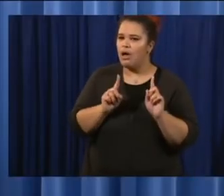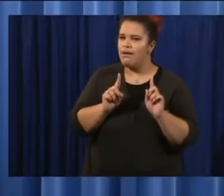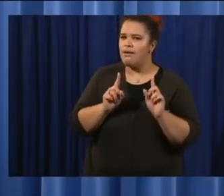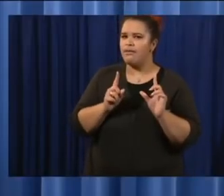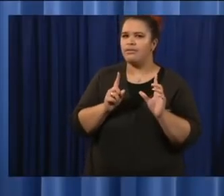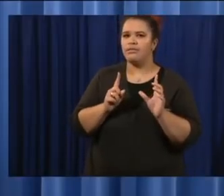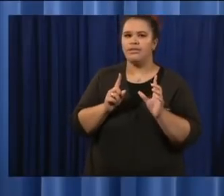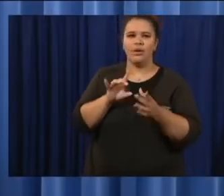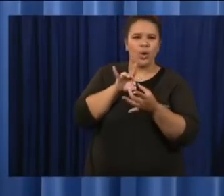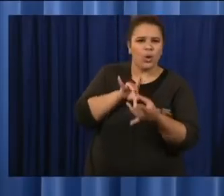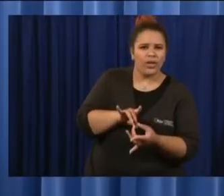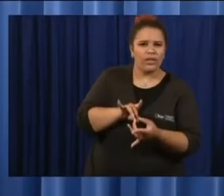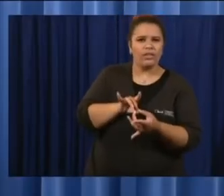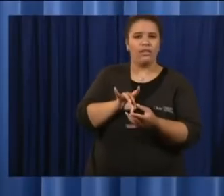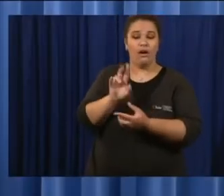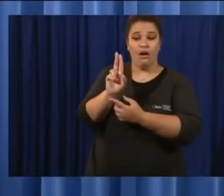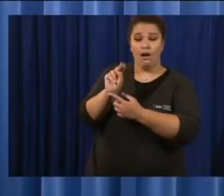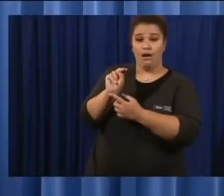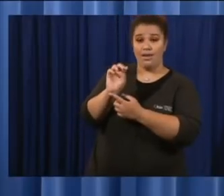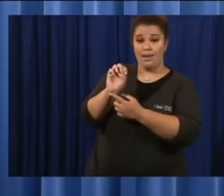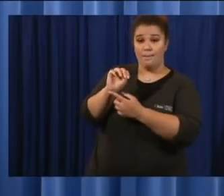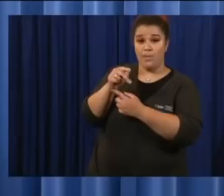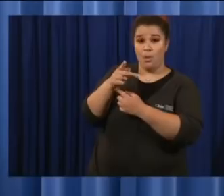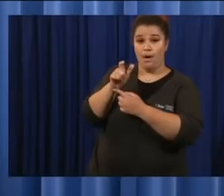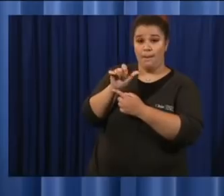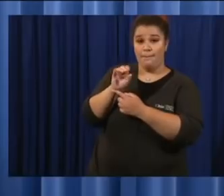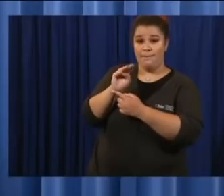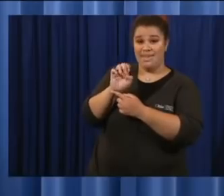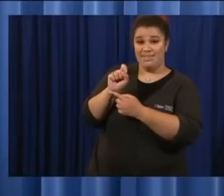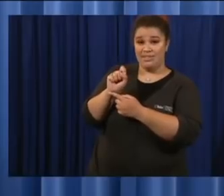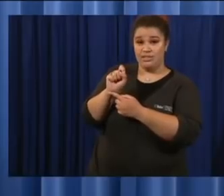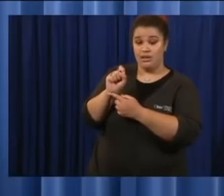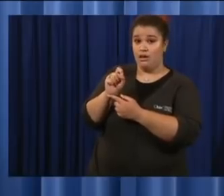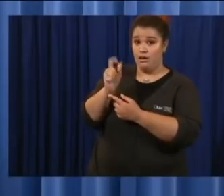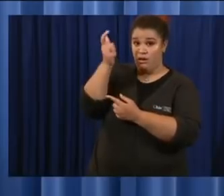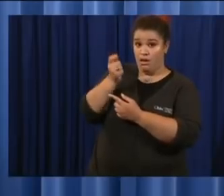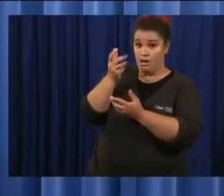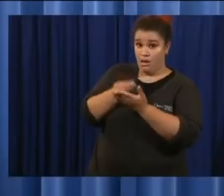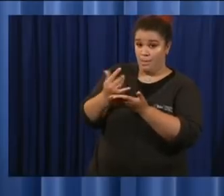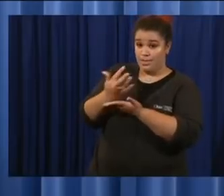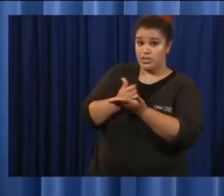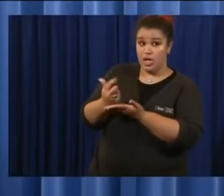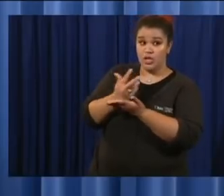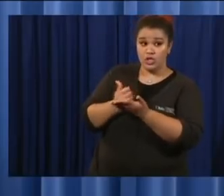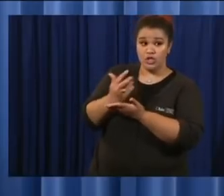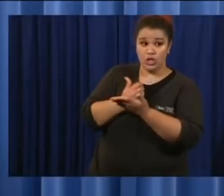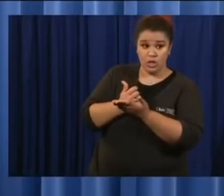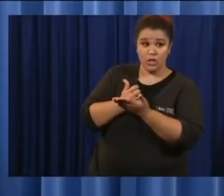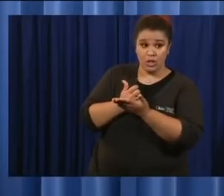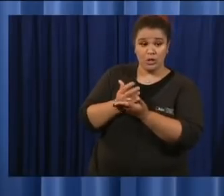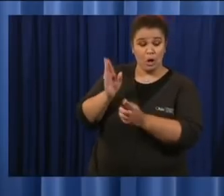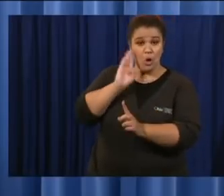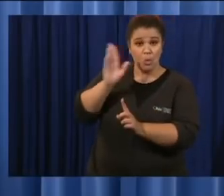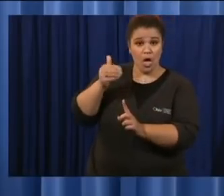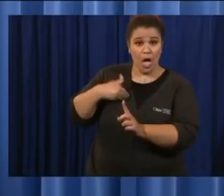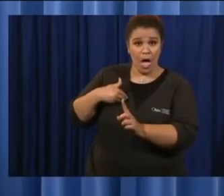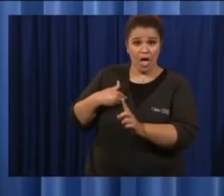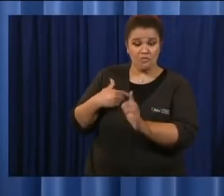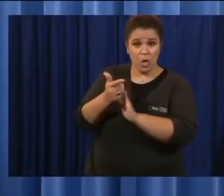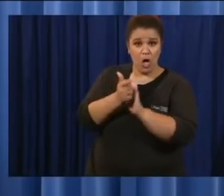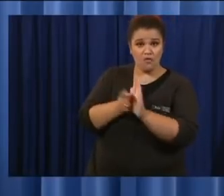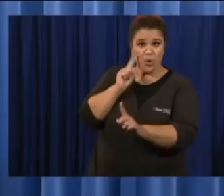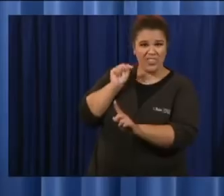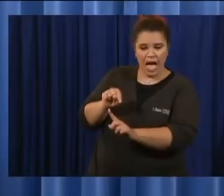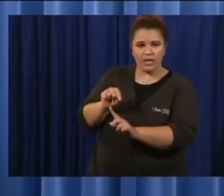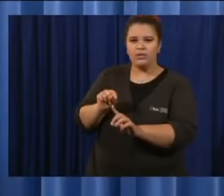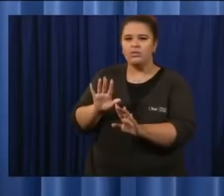know, unemployment compensation, but you know, we're not twisting anybody's arm to go back to work. I mean, I think it comes down to what it's always come